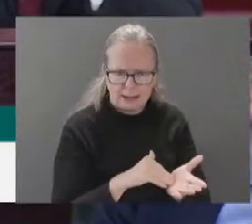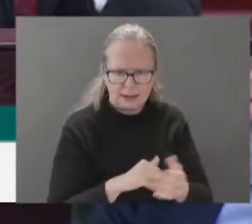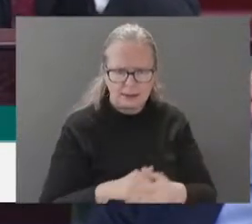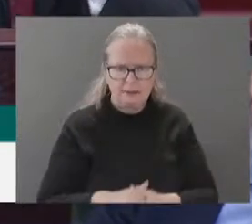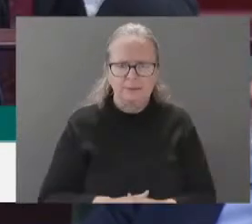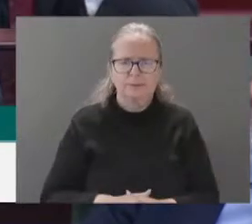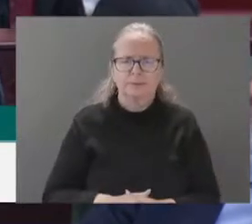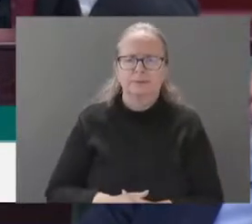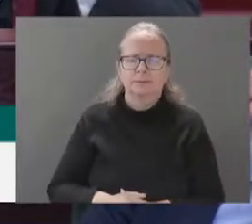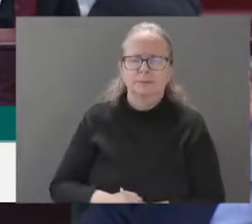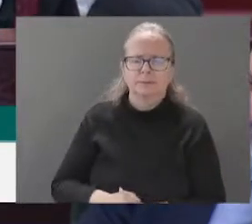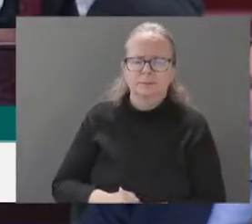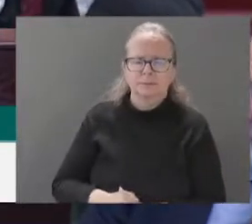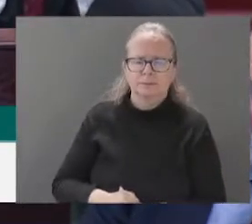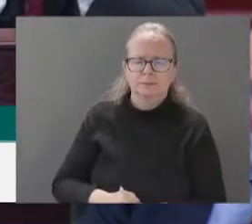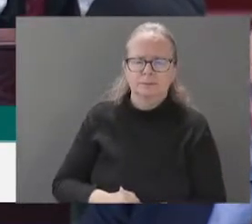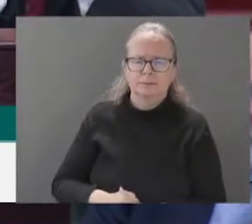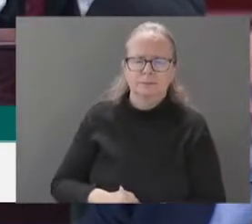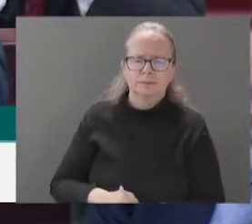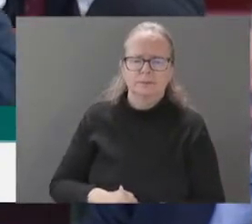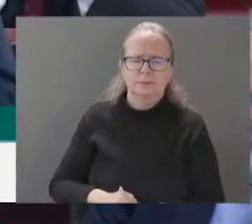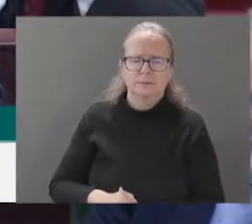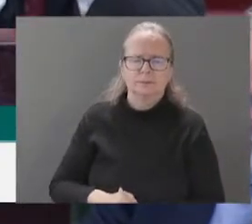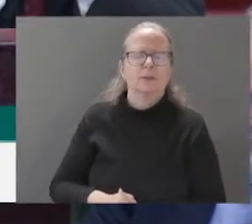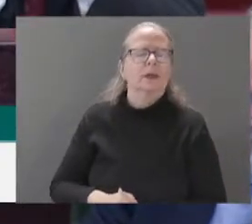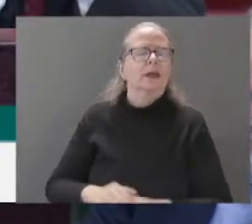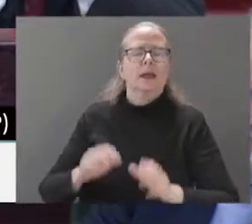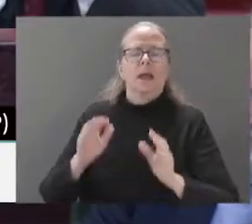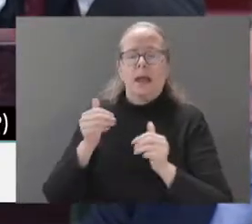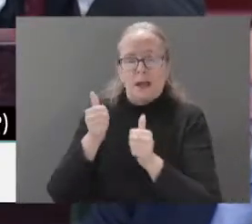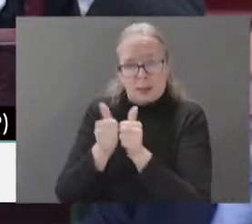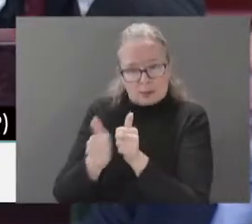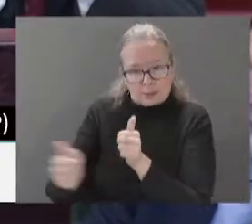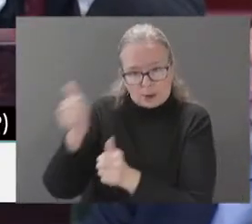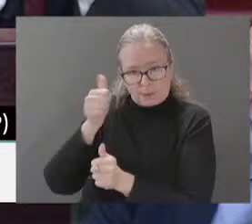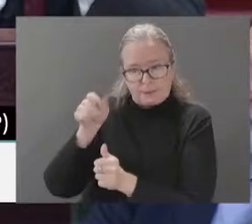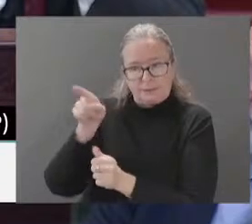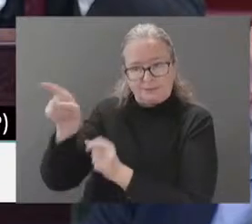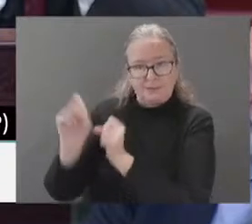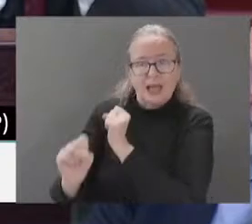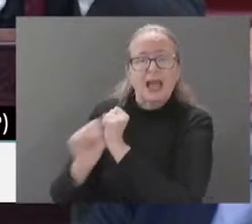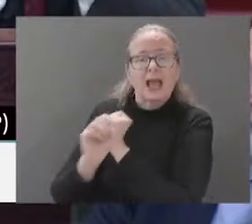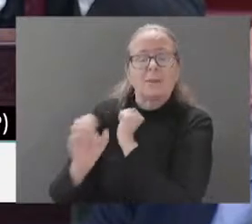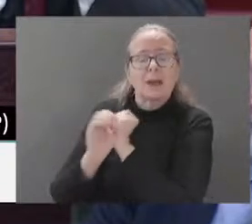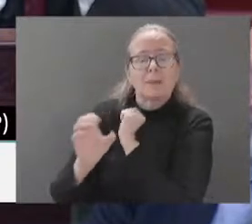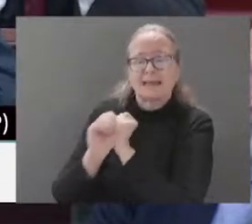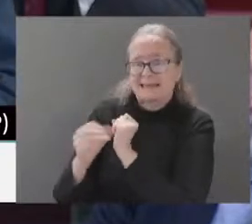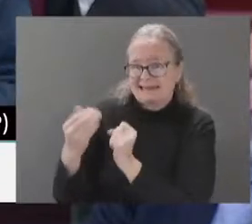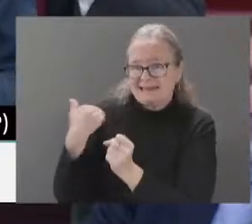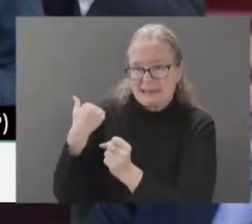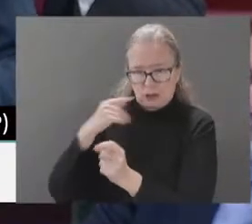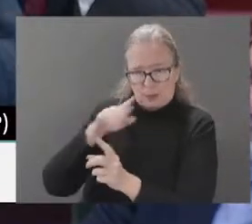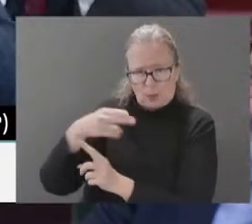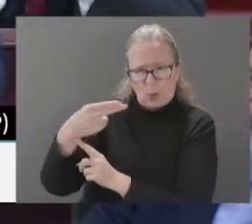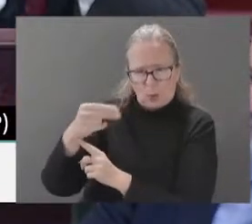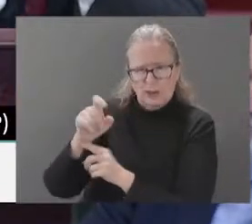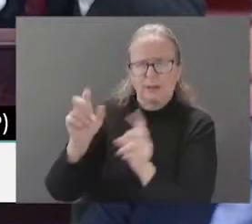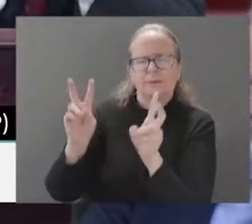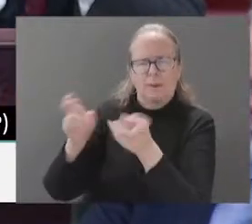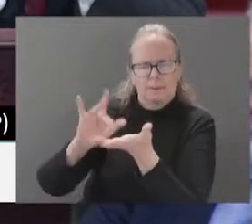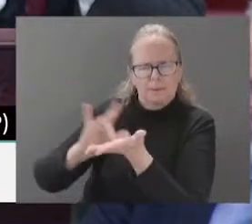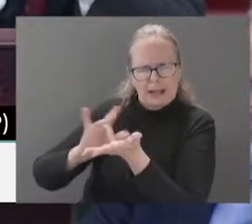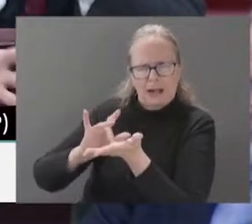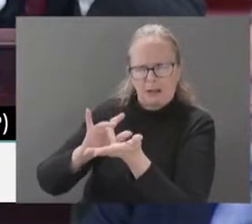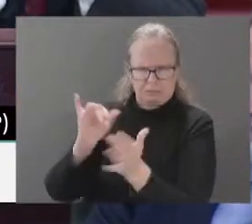member given that the premier campaigned on M medicine saying it would be more comfortable for patients and given that the ministers have